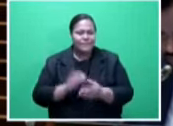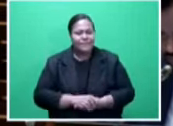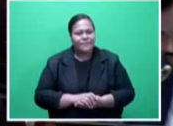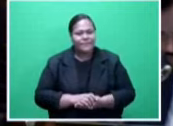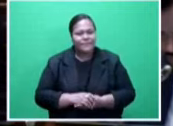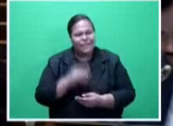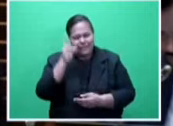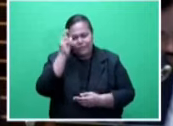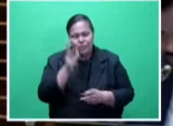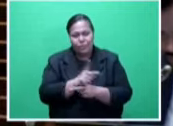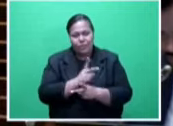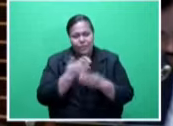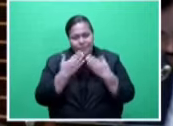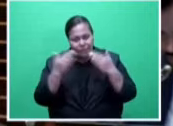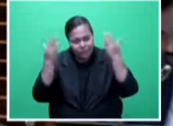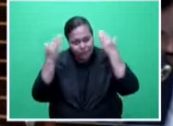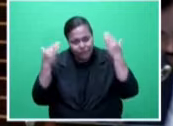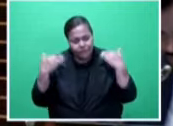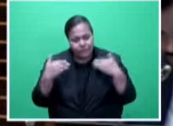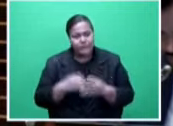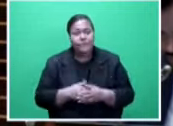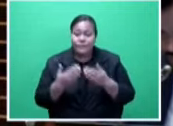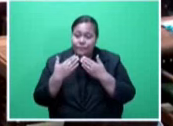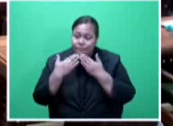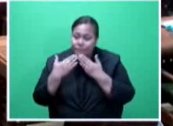Speaker. I thank the Honourable Minister.